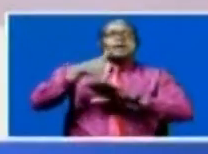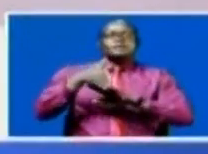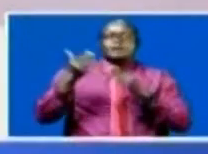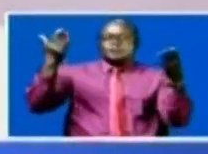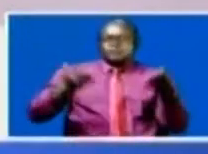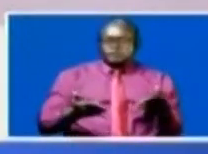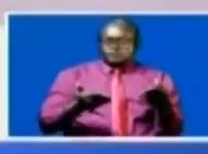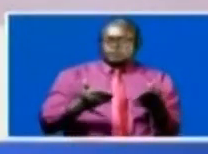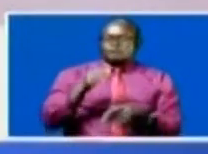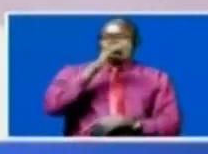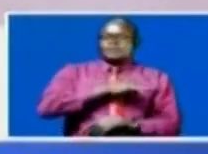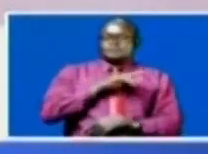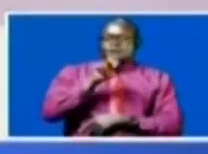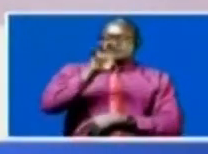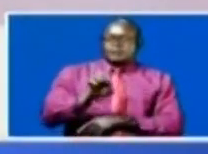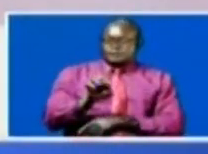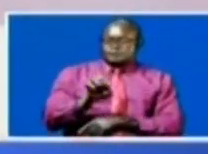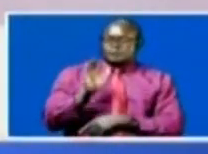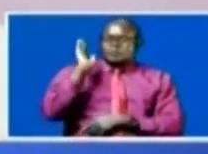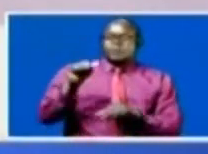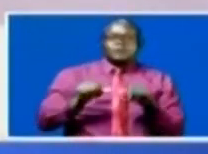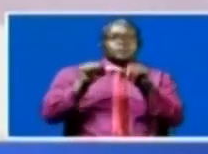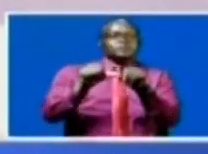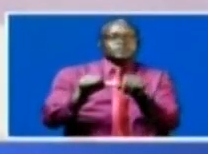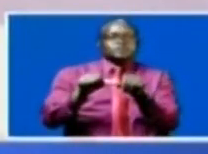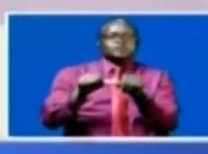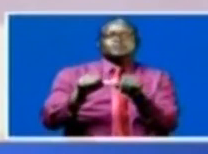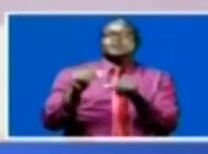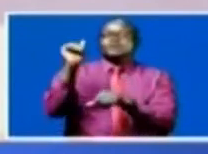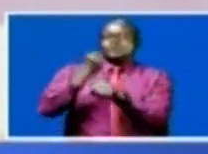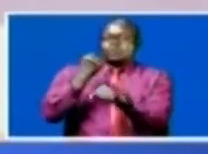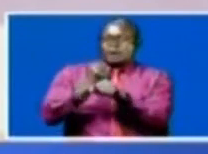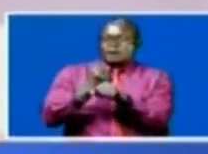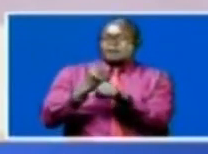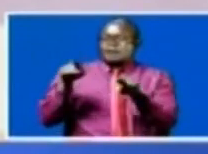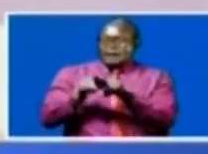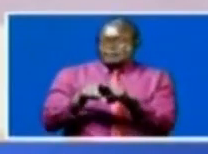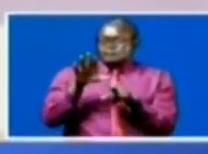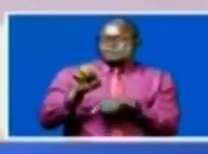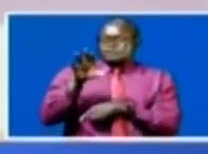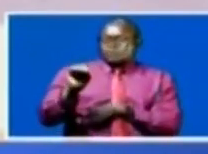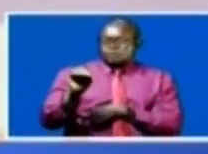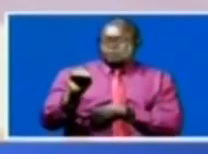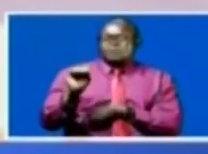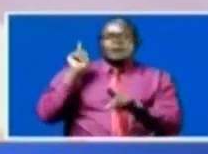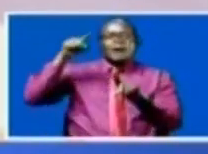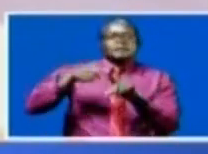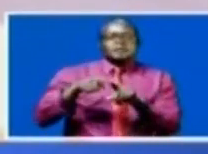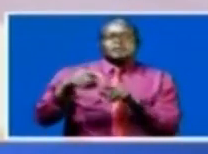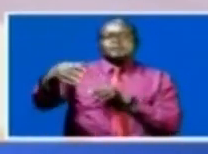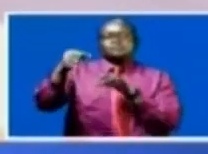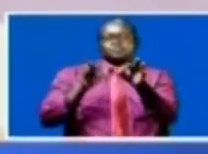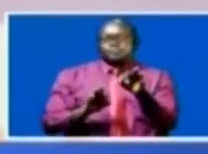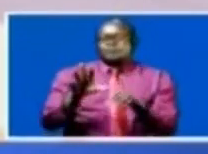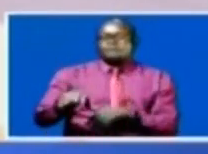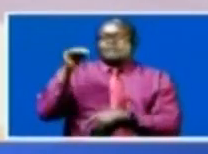the interest rate cap. Now, Thuku will continue to exercise his duties as CEO until a replacement